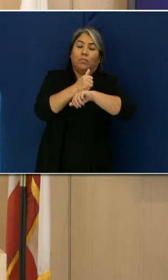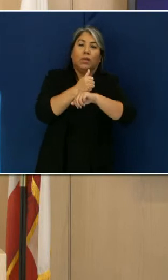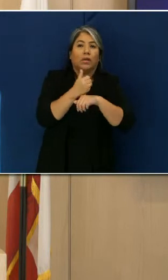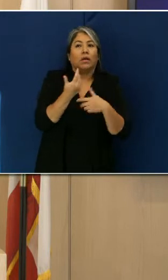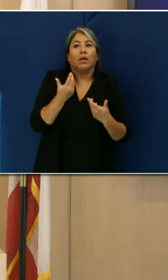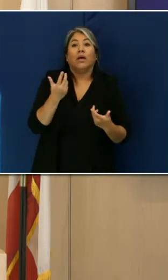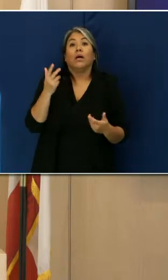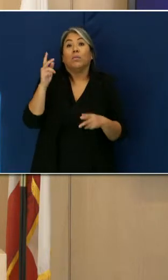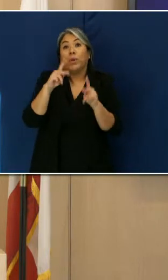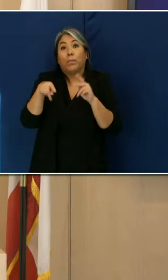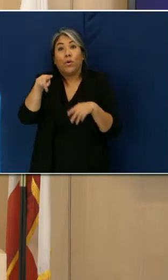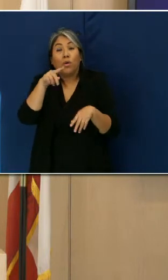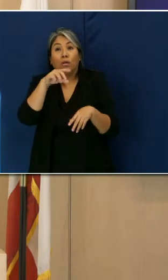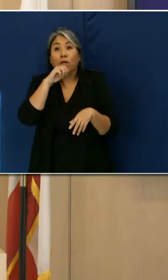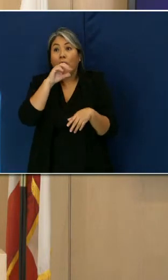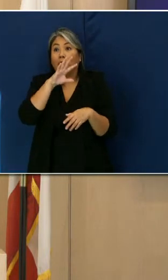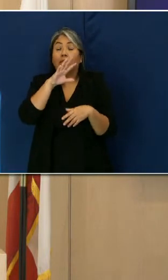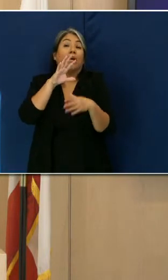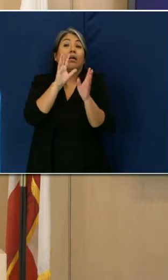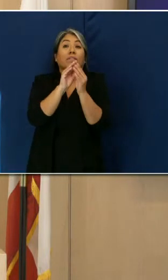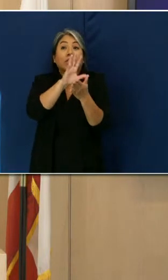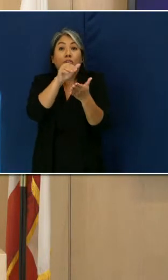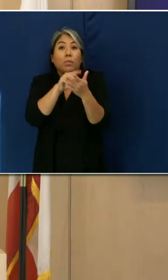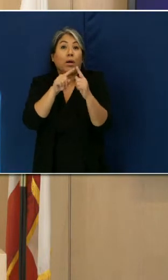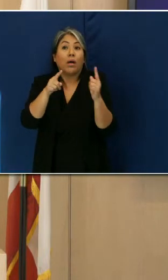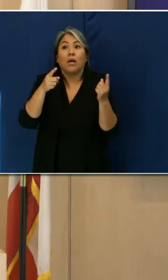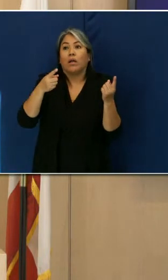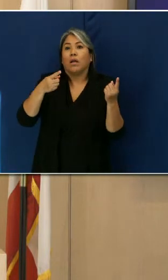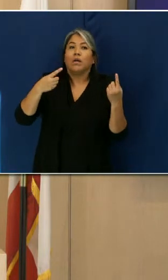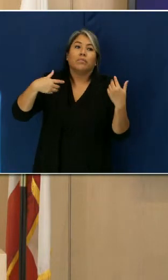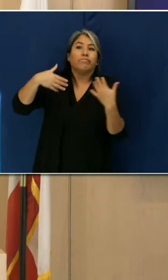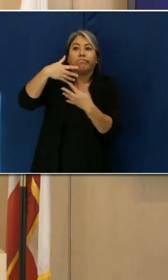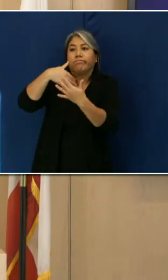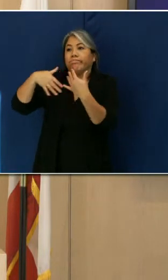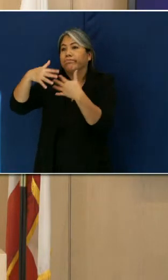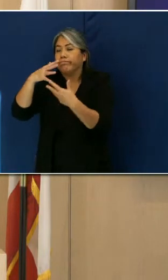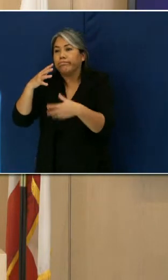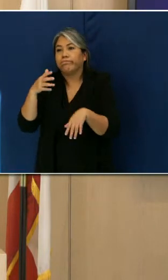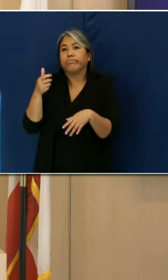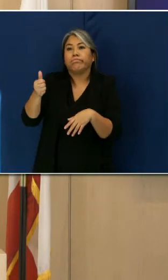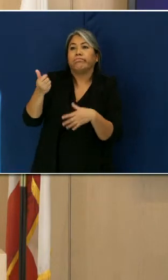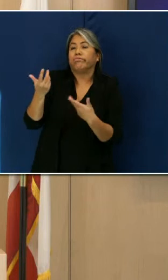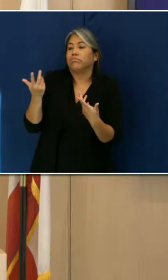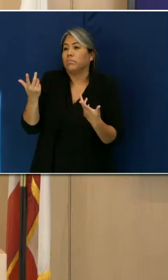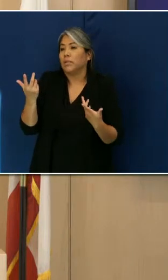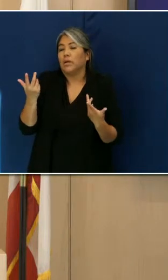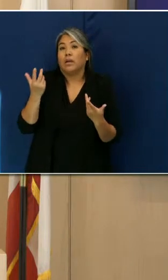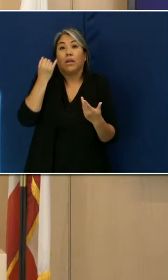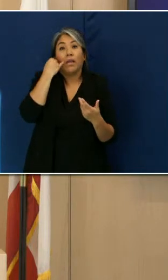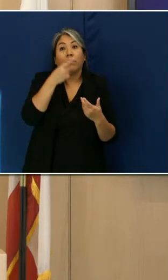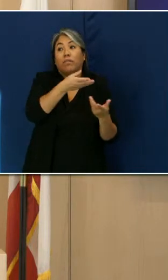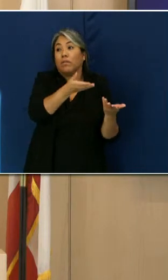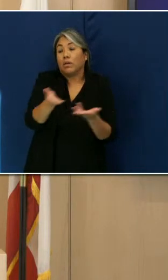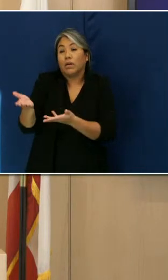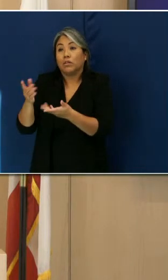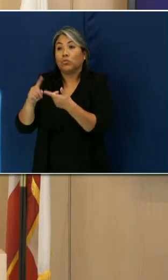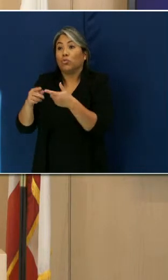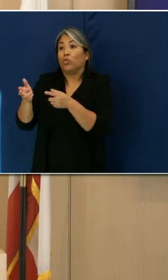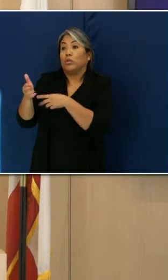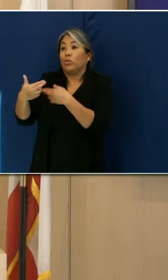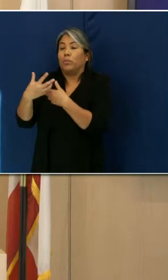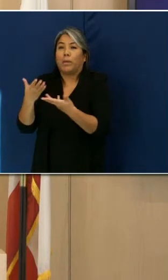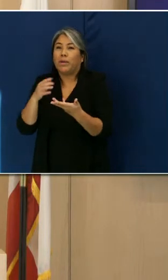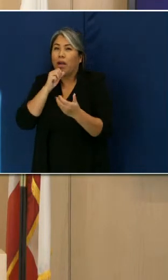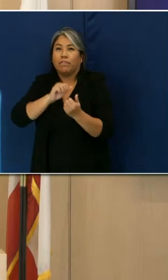those individuals were not in the convention center but were congregating on their own, were in hotel rooms, that they wouldn't face the same dangers of community-wide transmission.